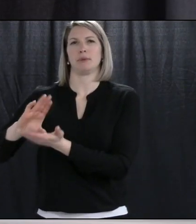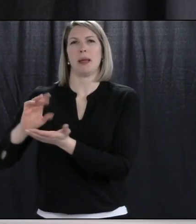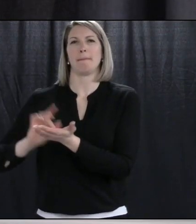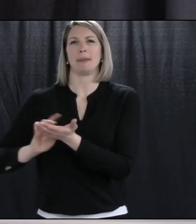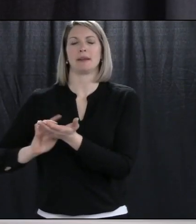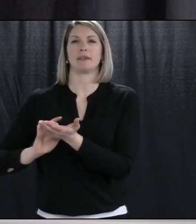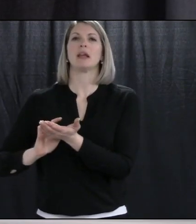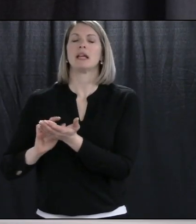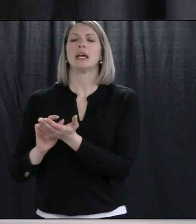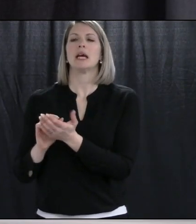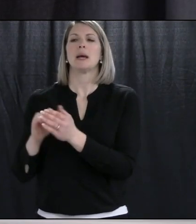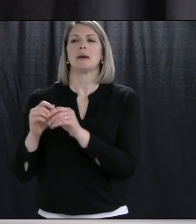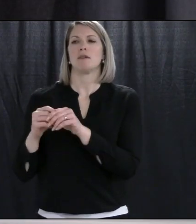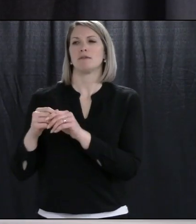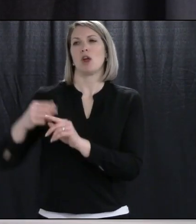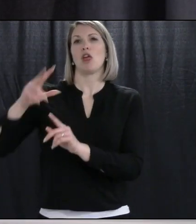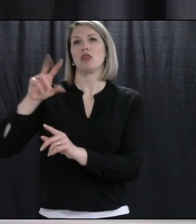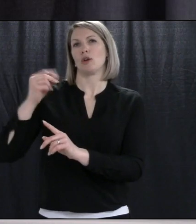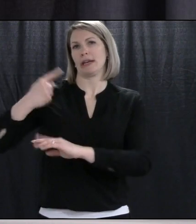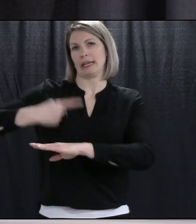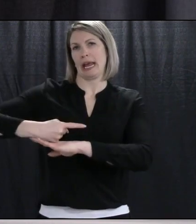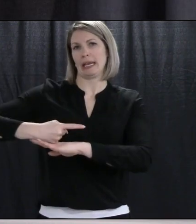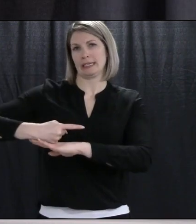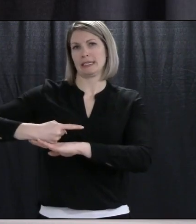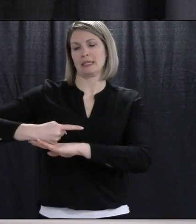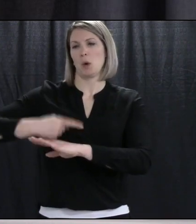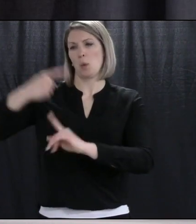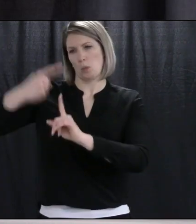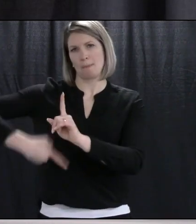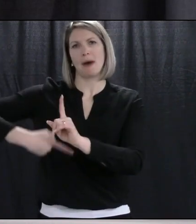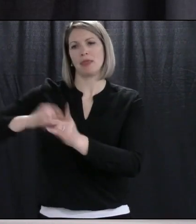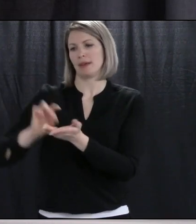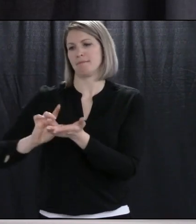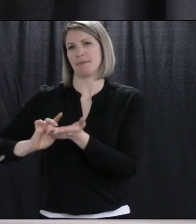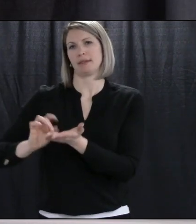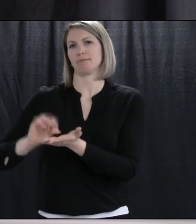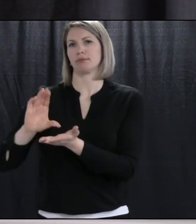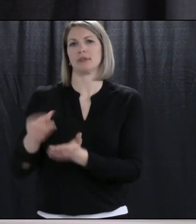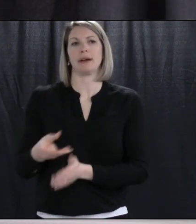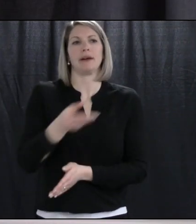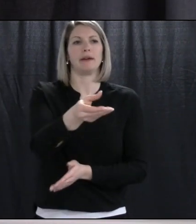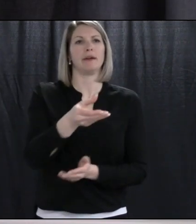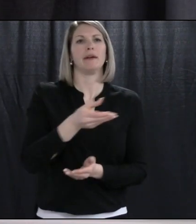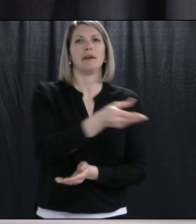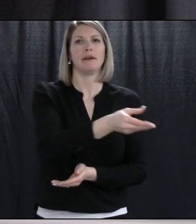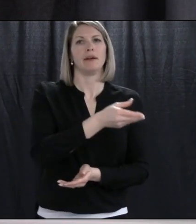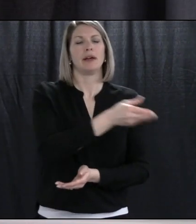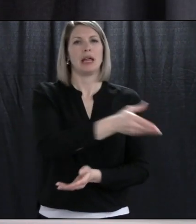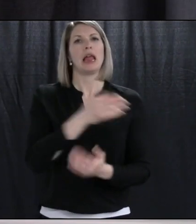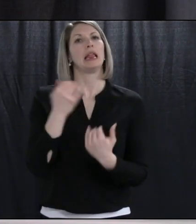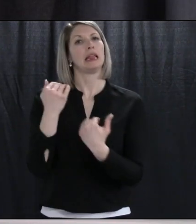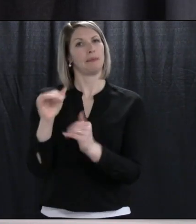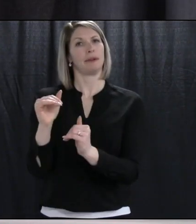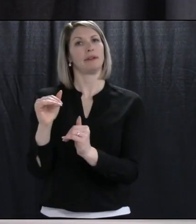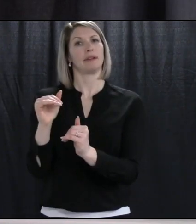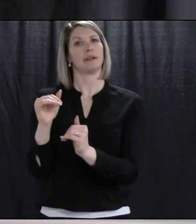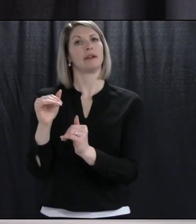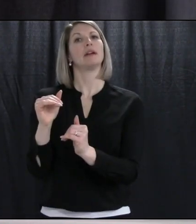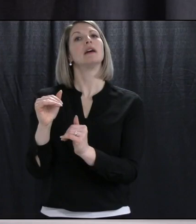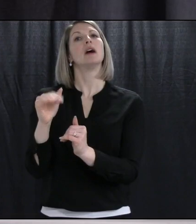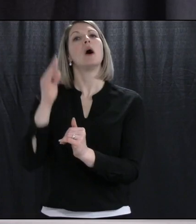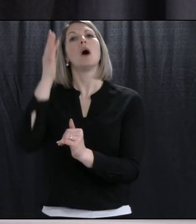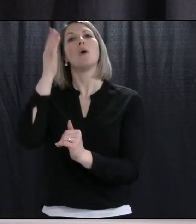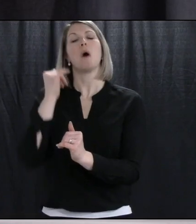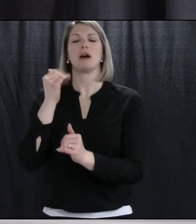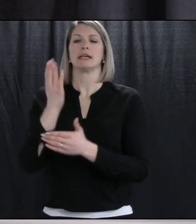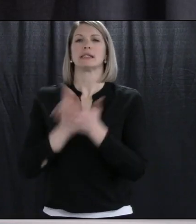the pharmacists will be for 30 days. We're looking at ways to support seniors and people on drug cards who would otherwise have to